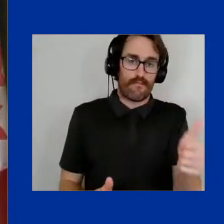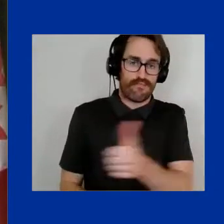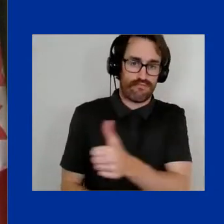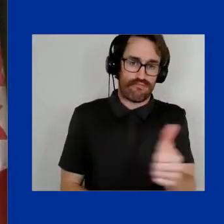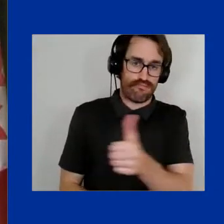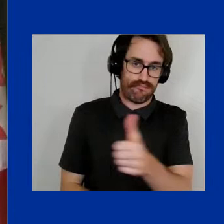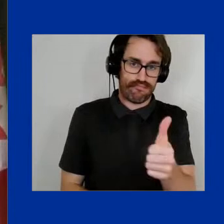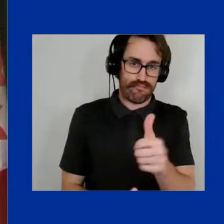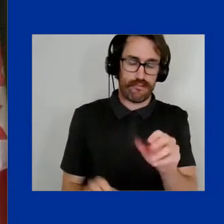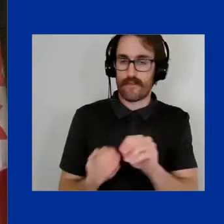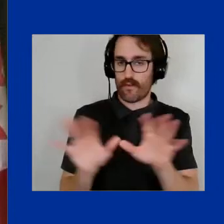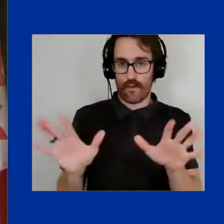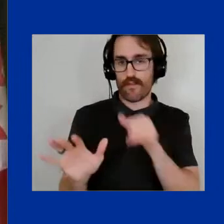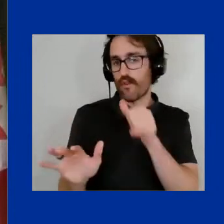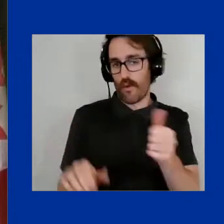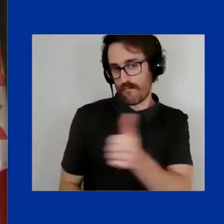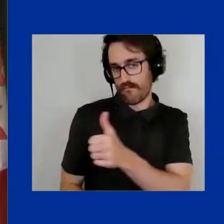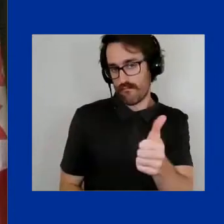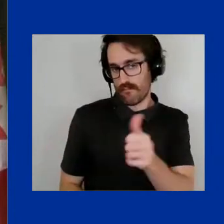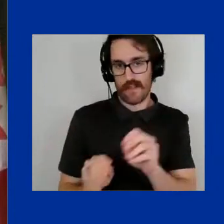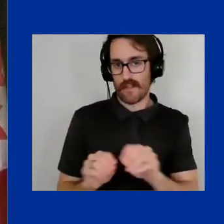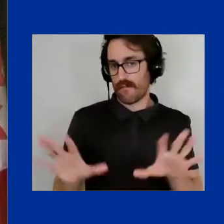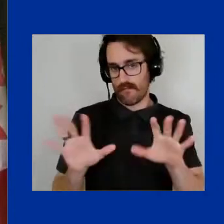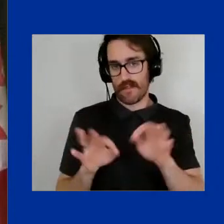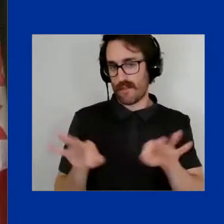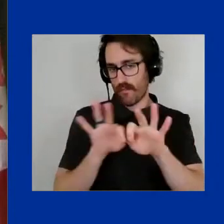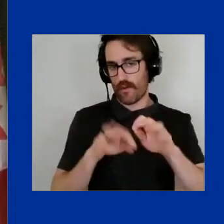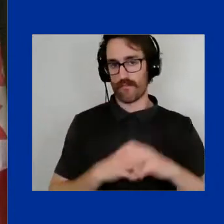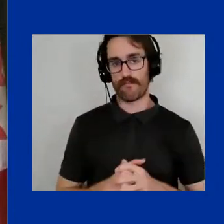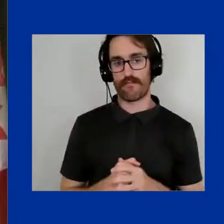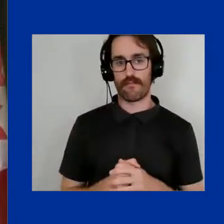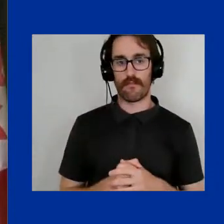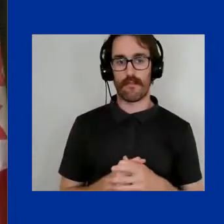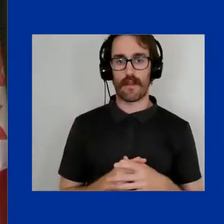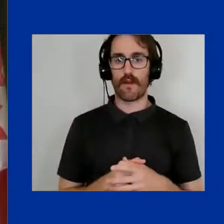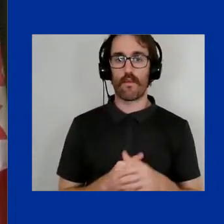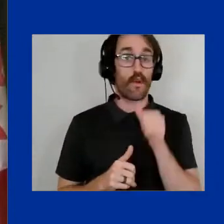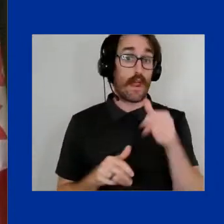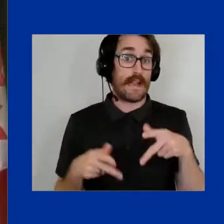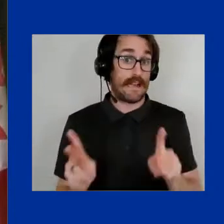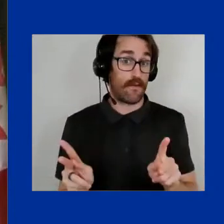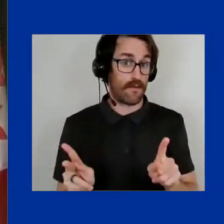Of course, this is not being allowed.